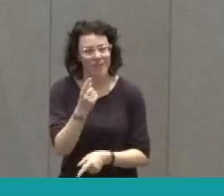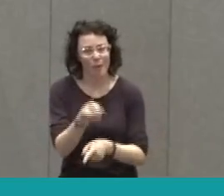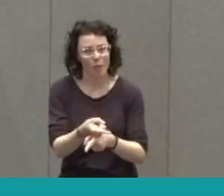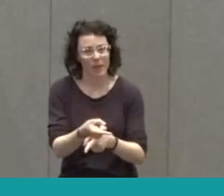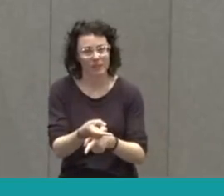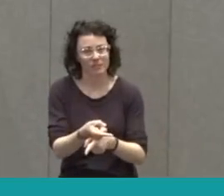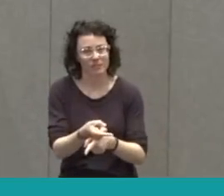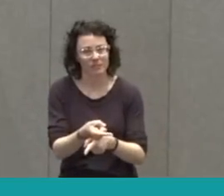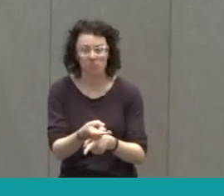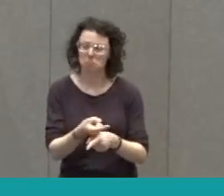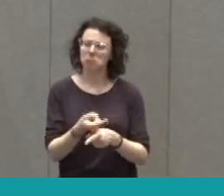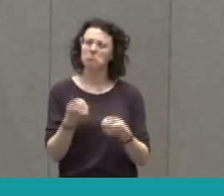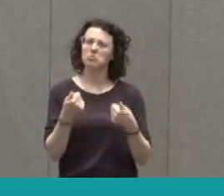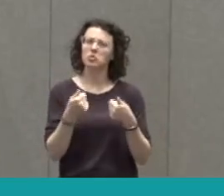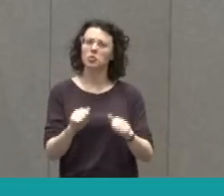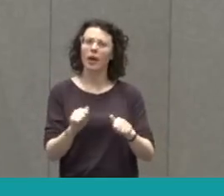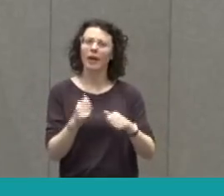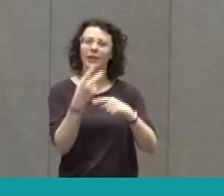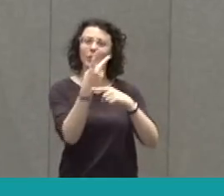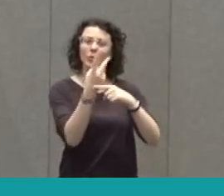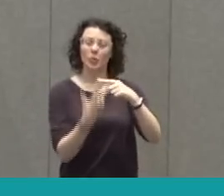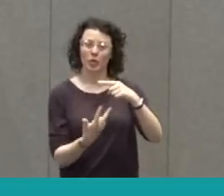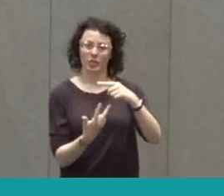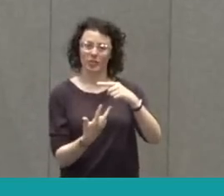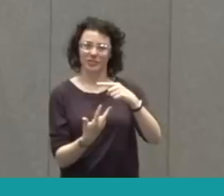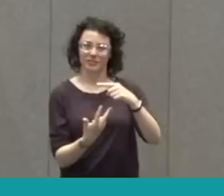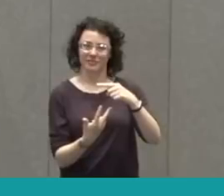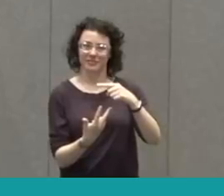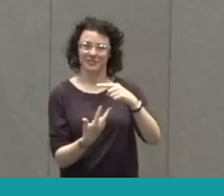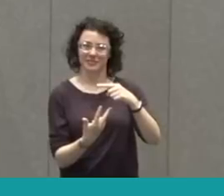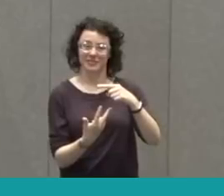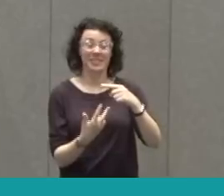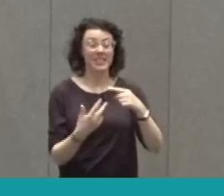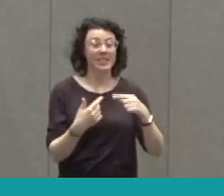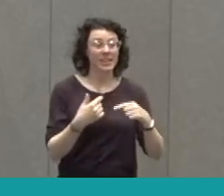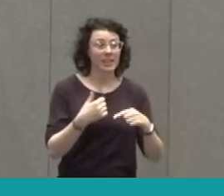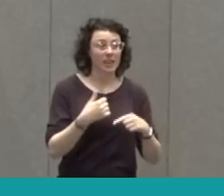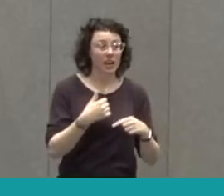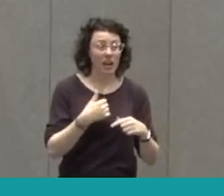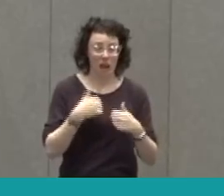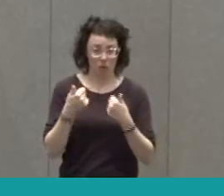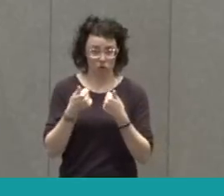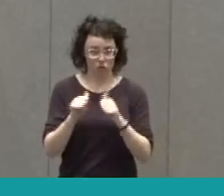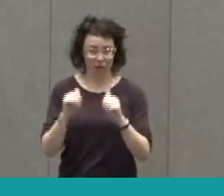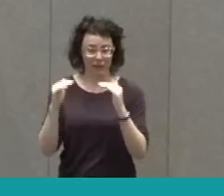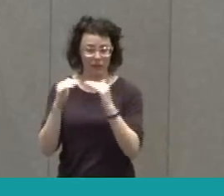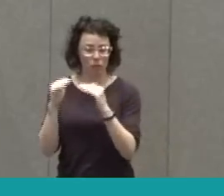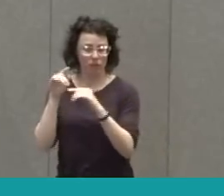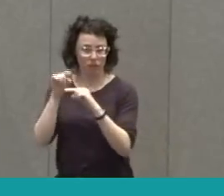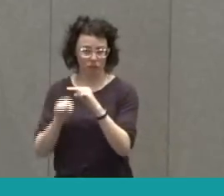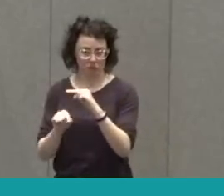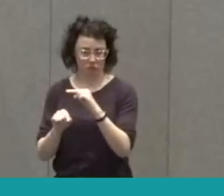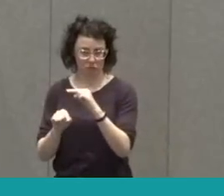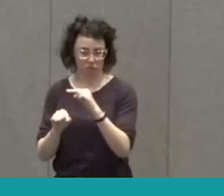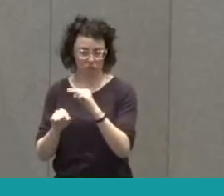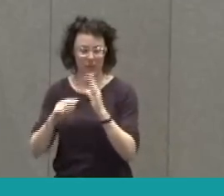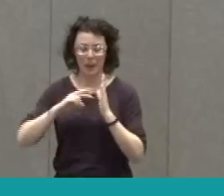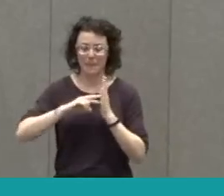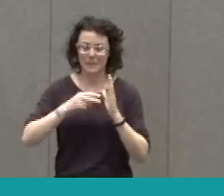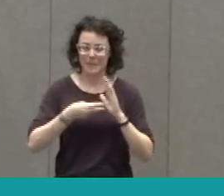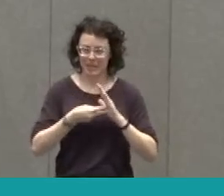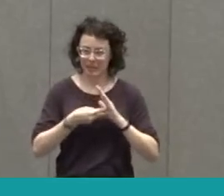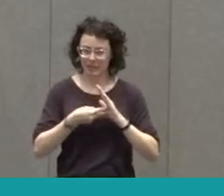try 2/3. So if I do 2/3, I'm going to try an equivalent fraction. So I multiply the numerator